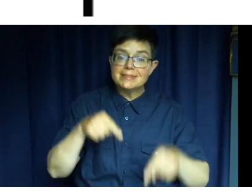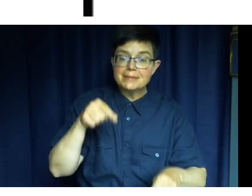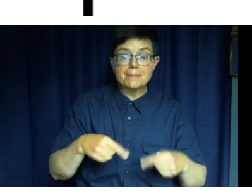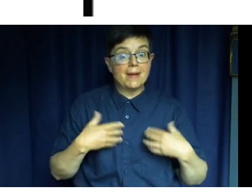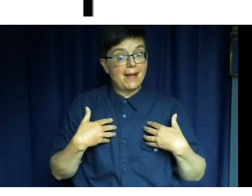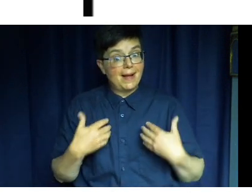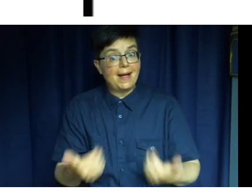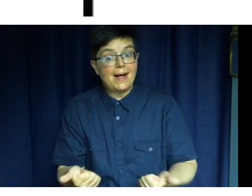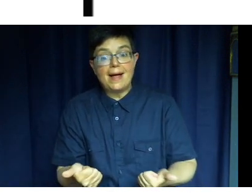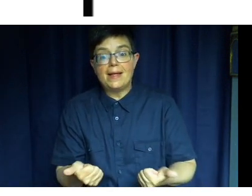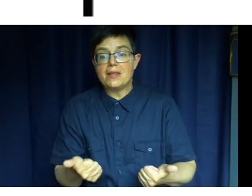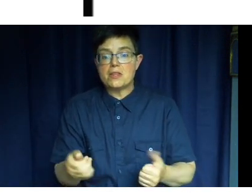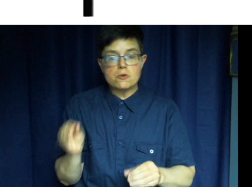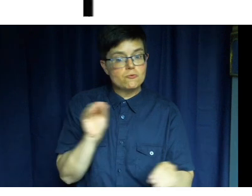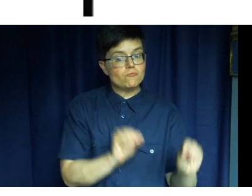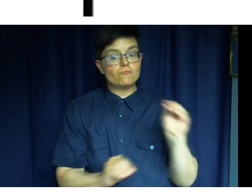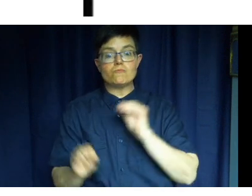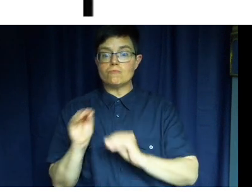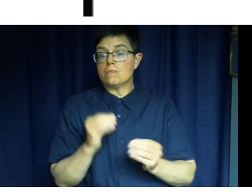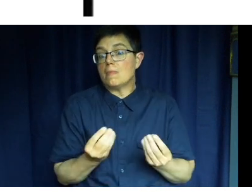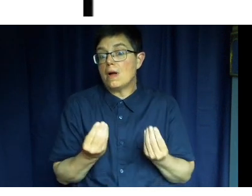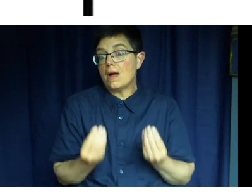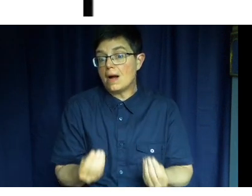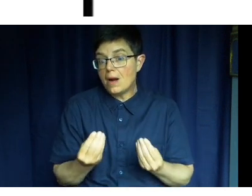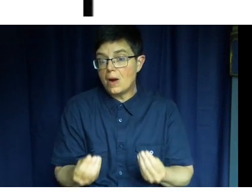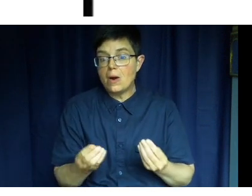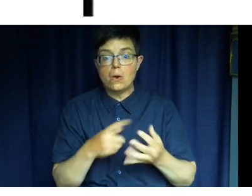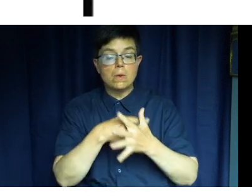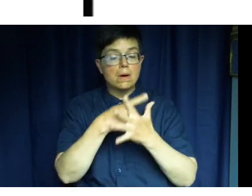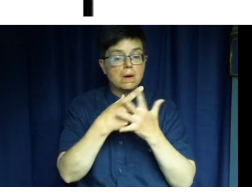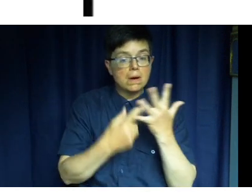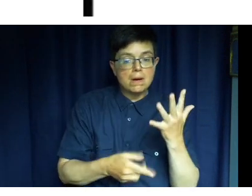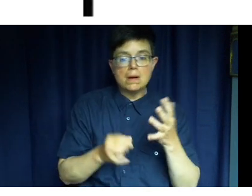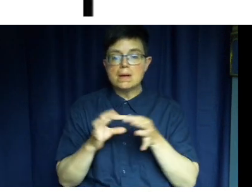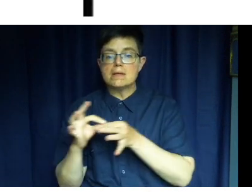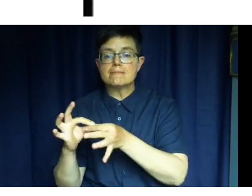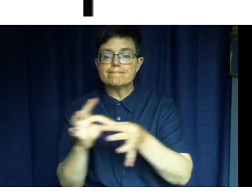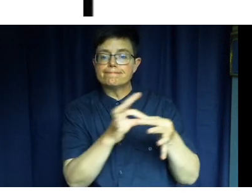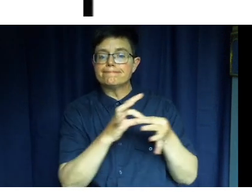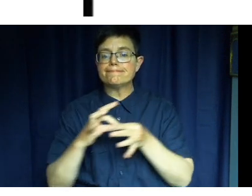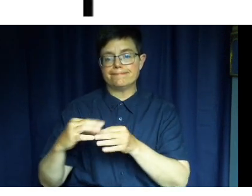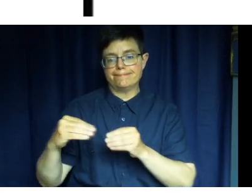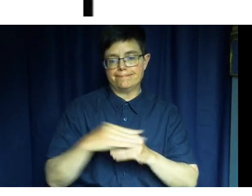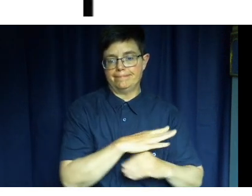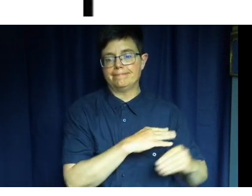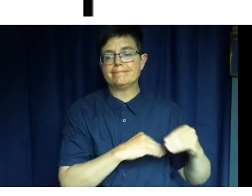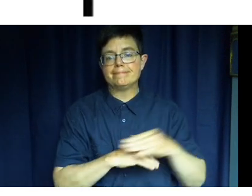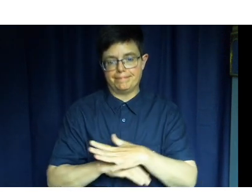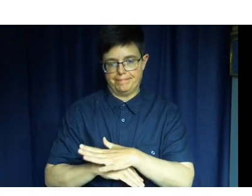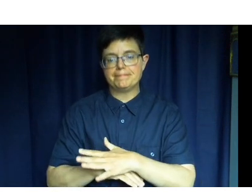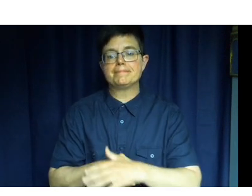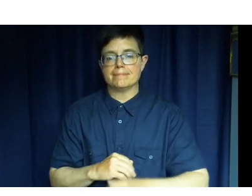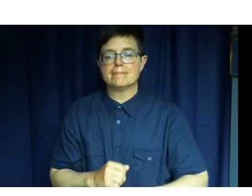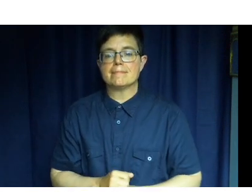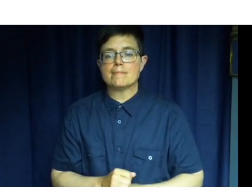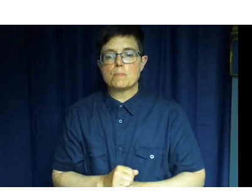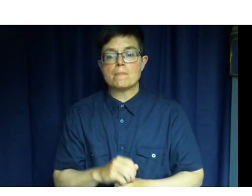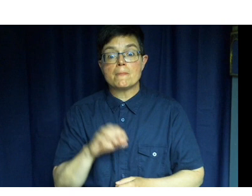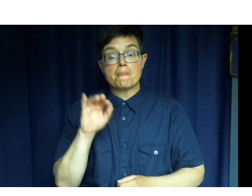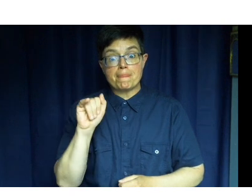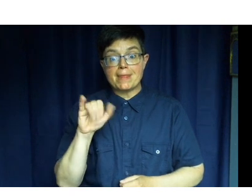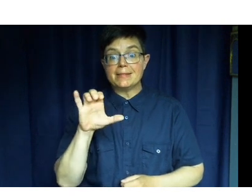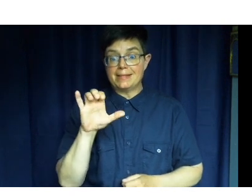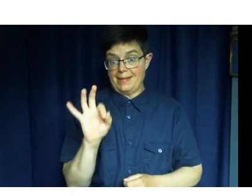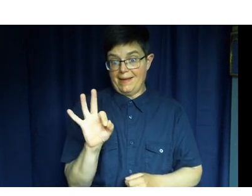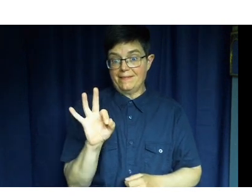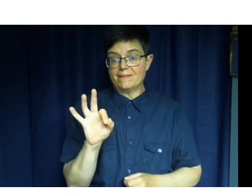of Functioning, Disability and Health is built and how its components interact with each other. The